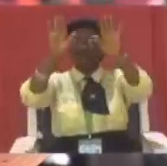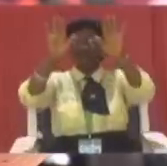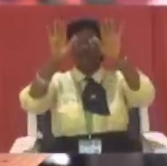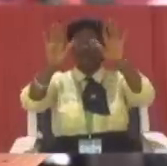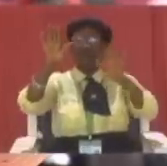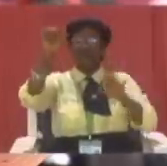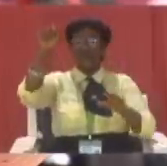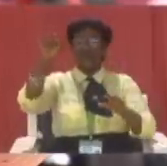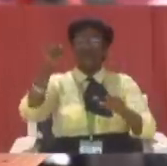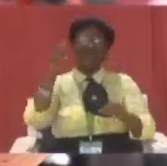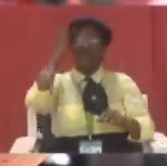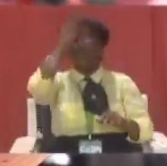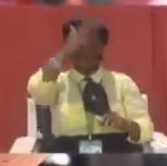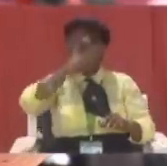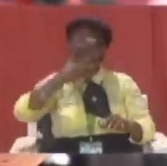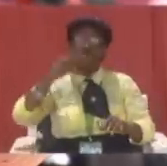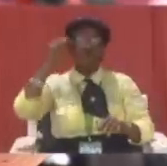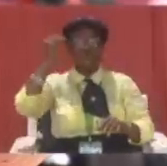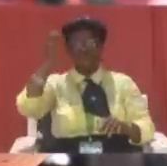beautifully."